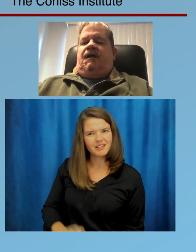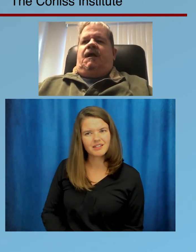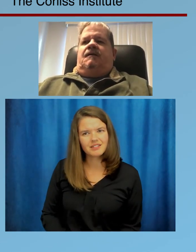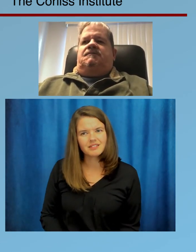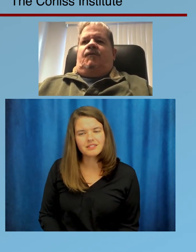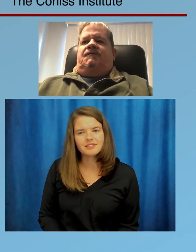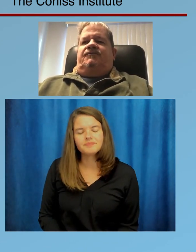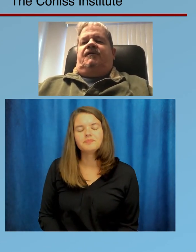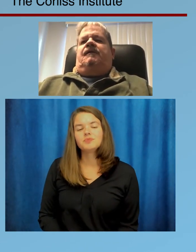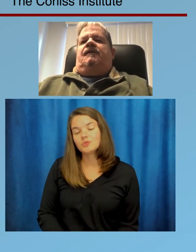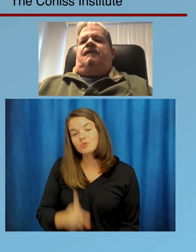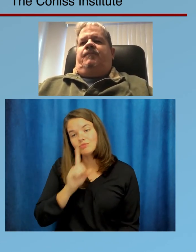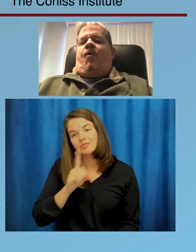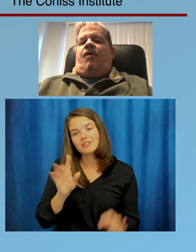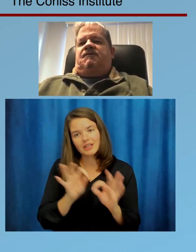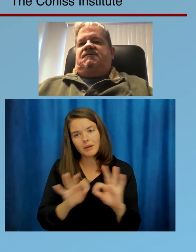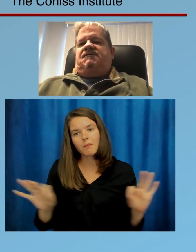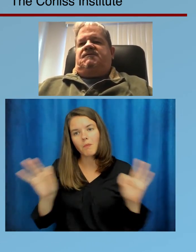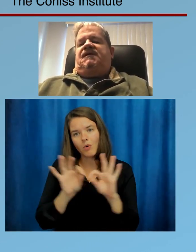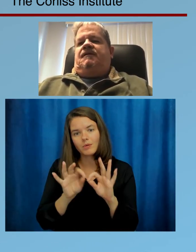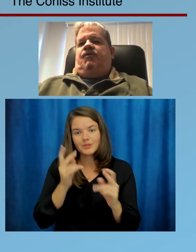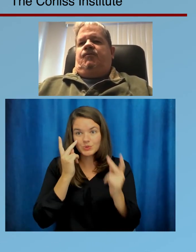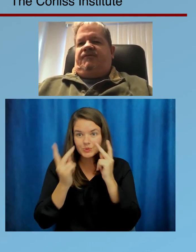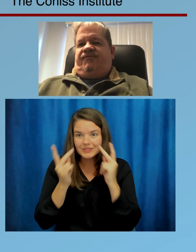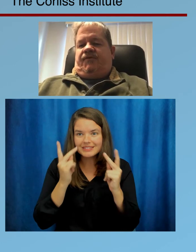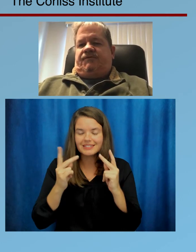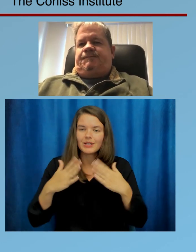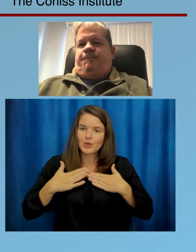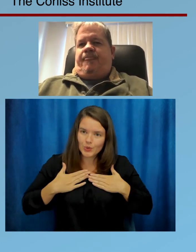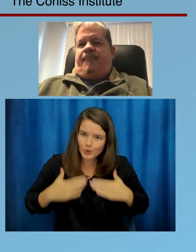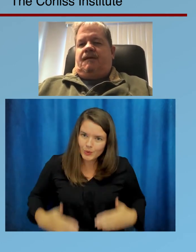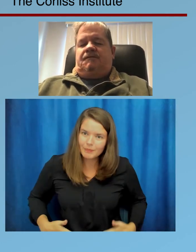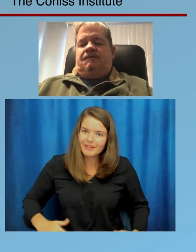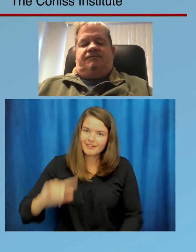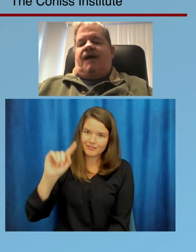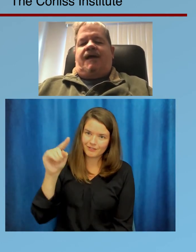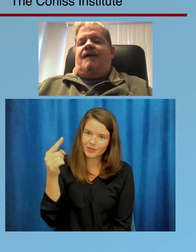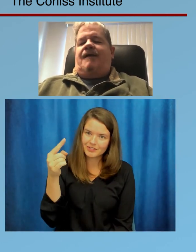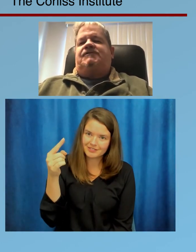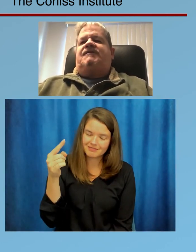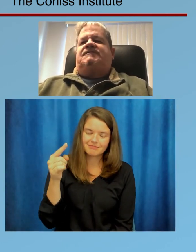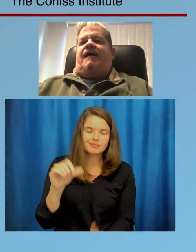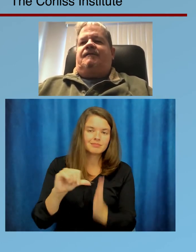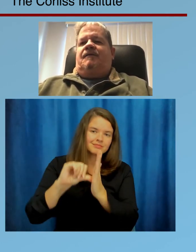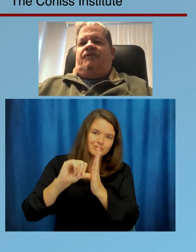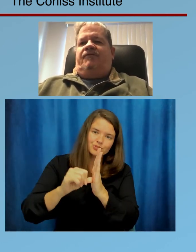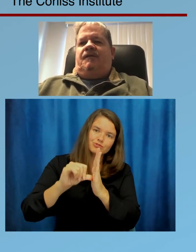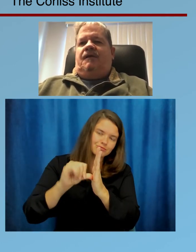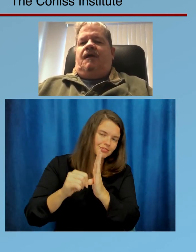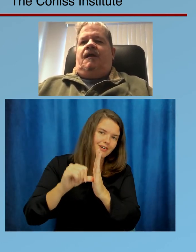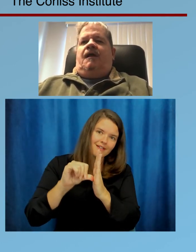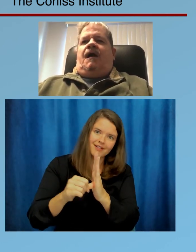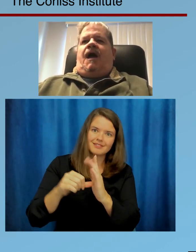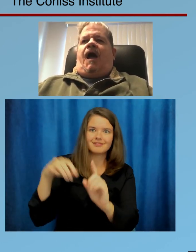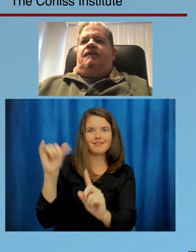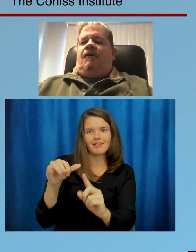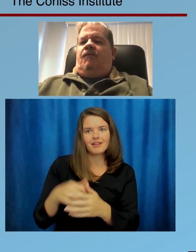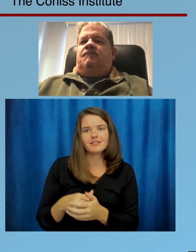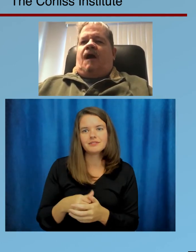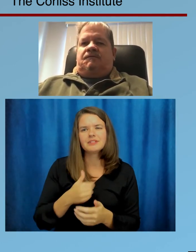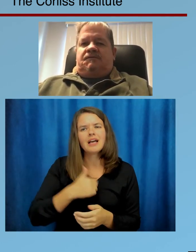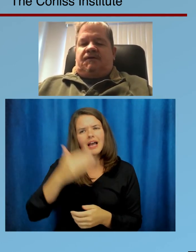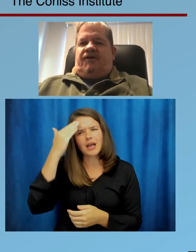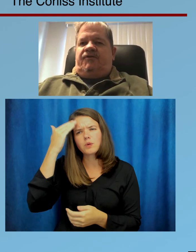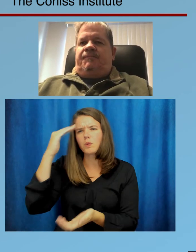disability. So it's really important to see the human first. I can't stress that enough.